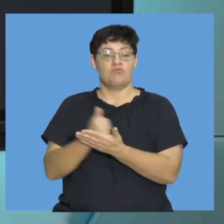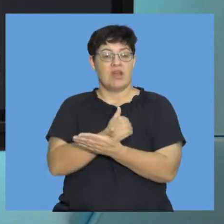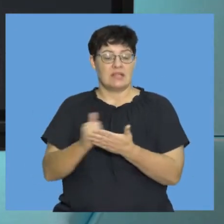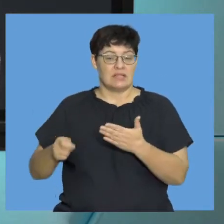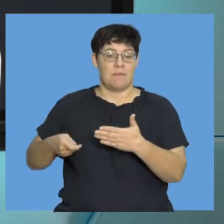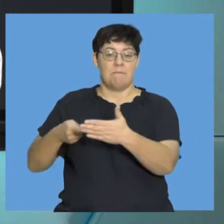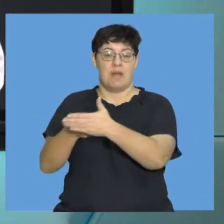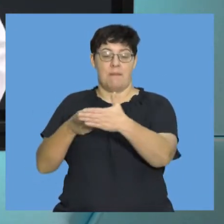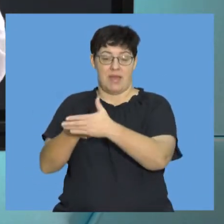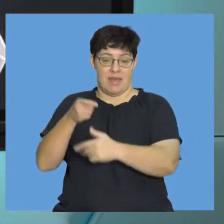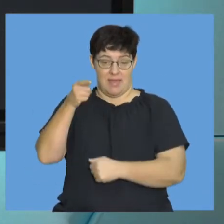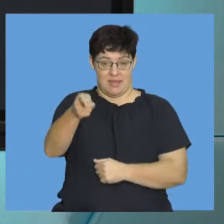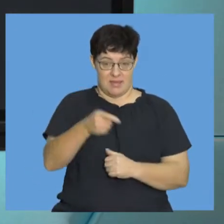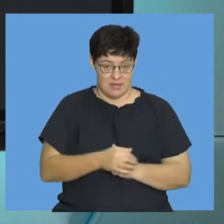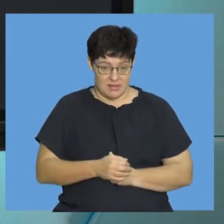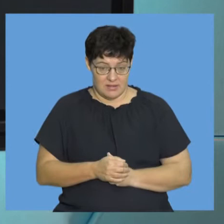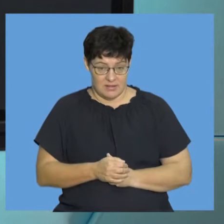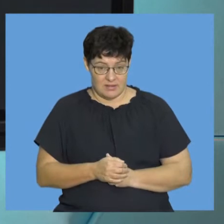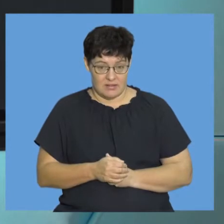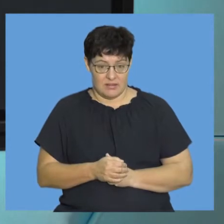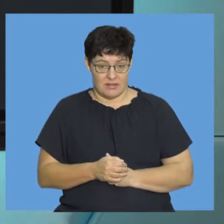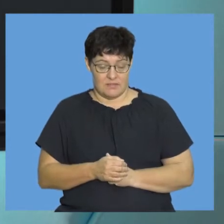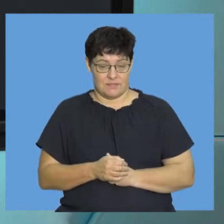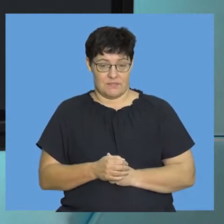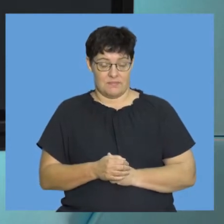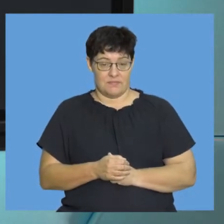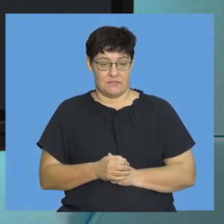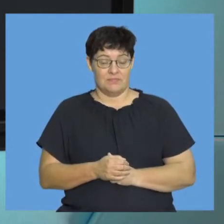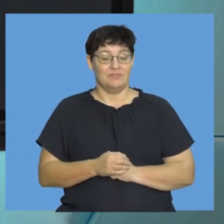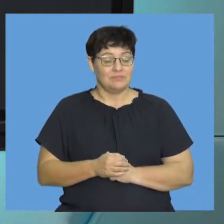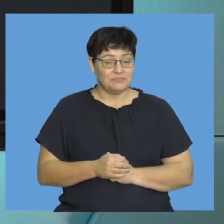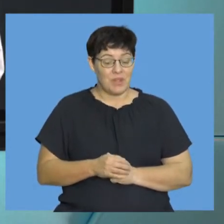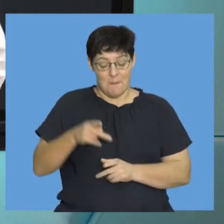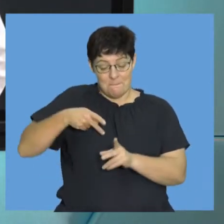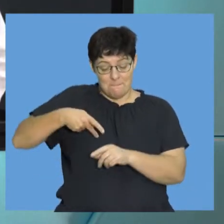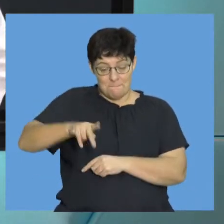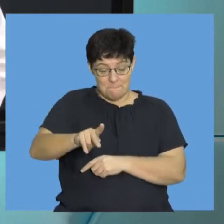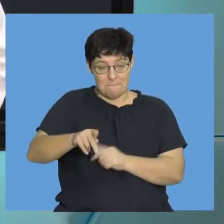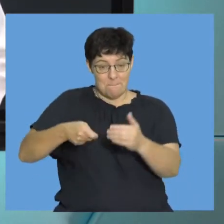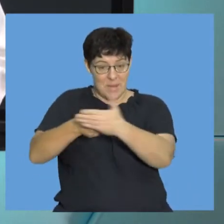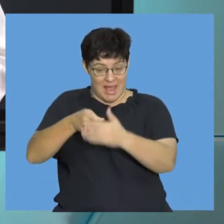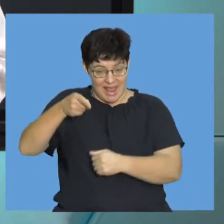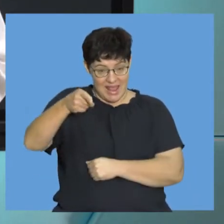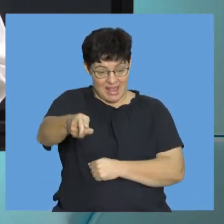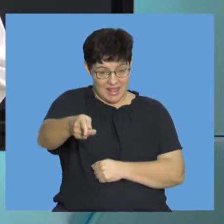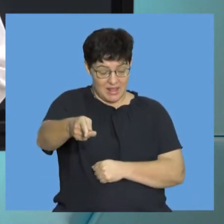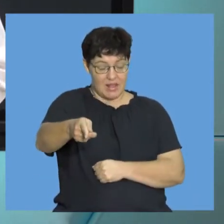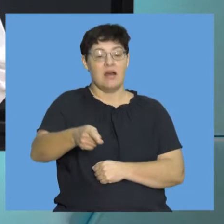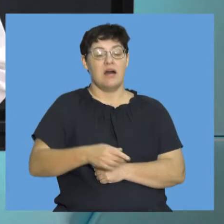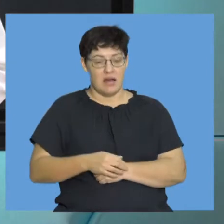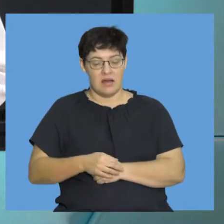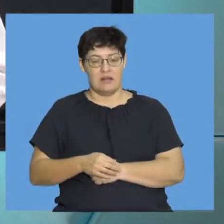purchases. However, that credit purchases will also